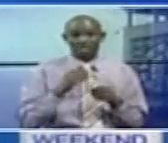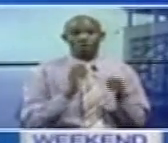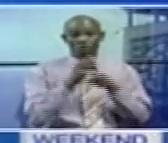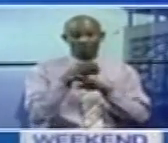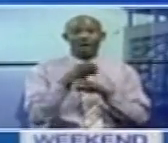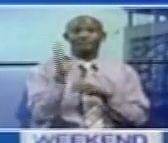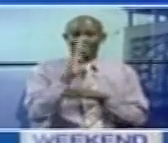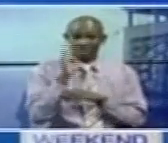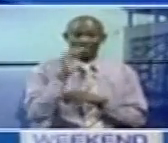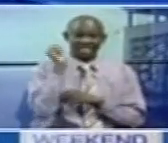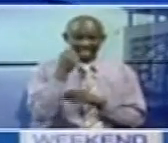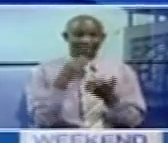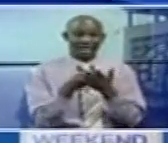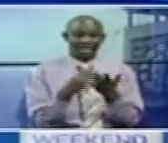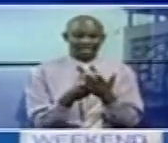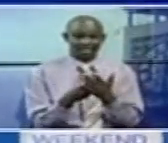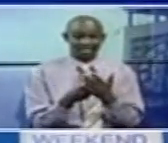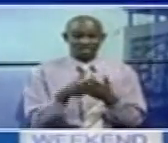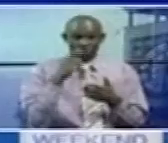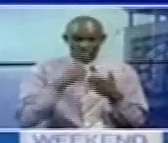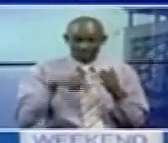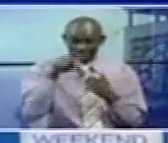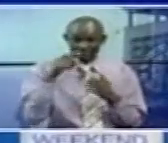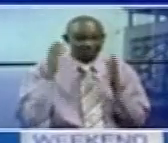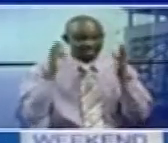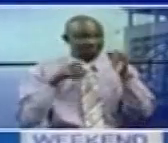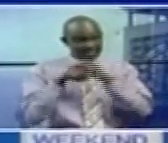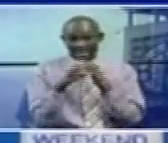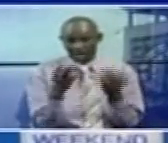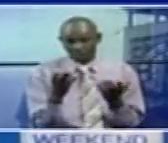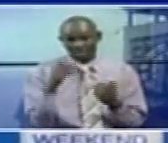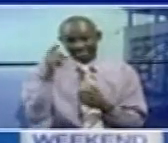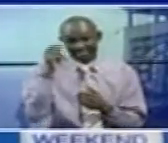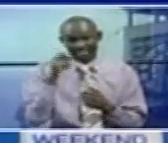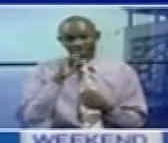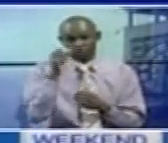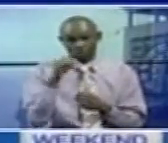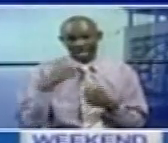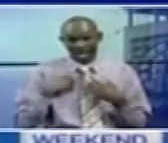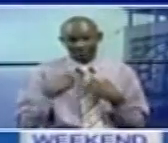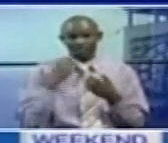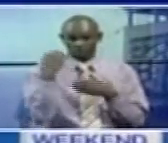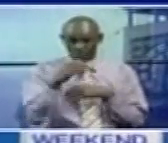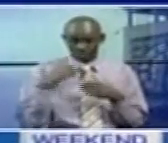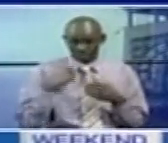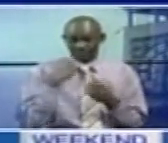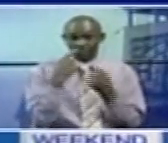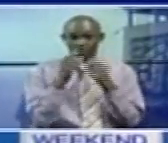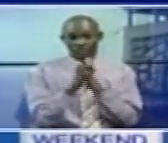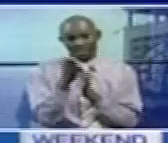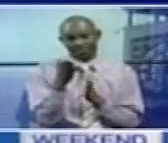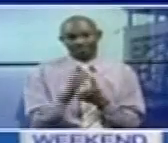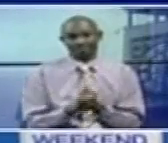a billion Kenya shillings. So what was his big break? KTN's Joy Dorin Bira spoke to Heshan de Silva.